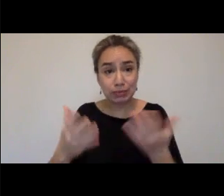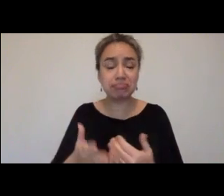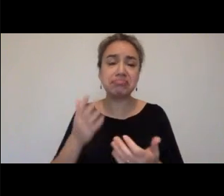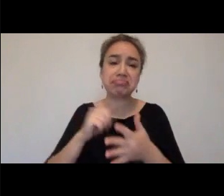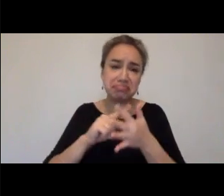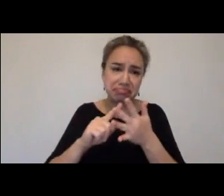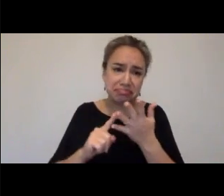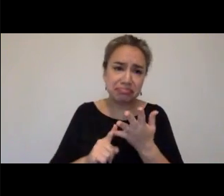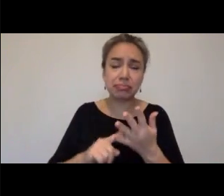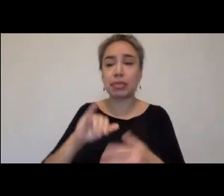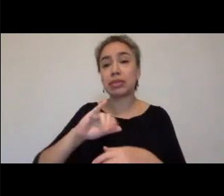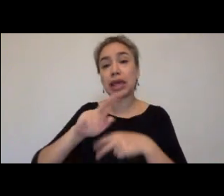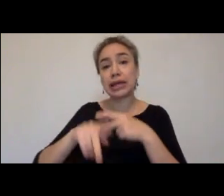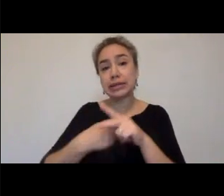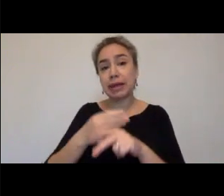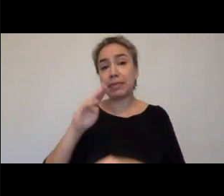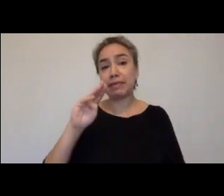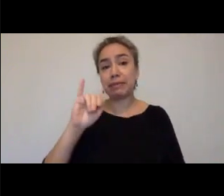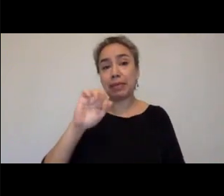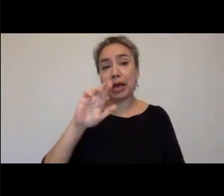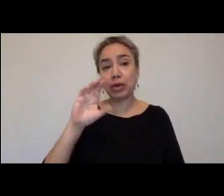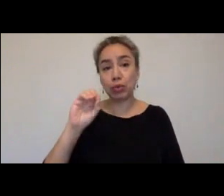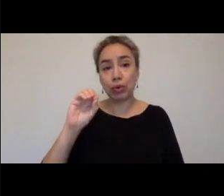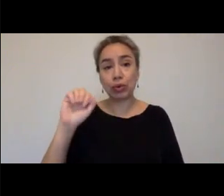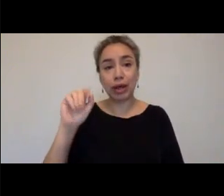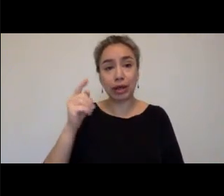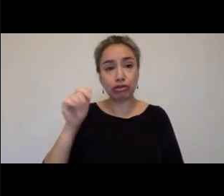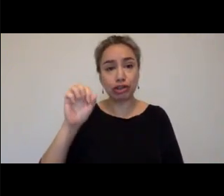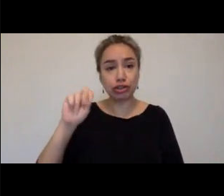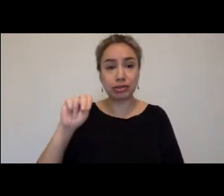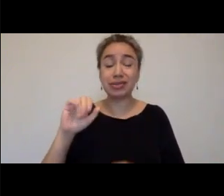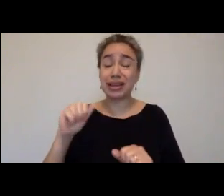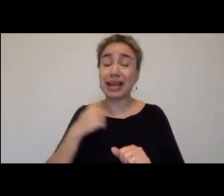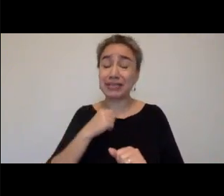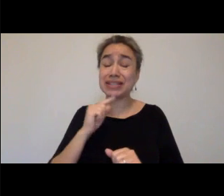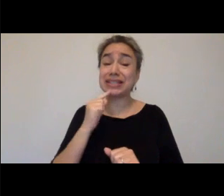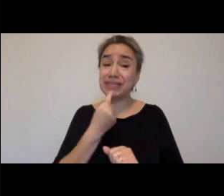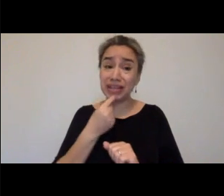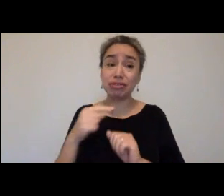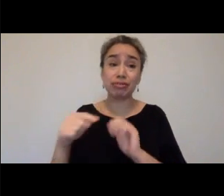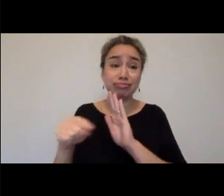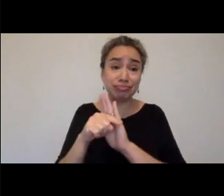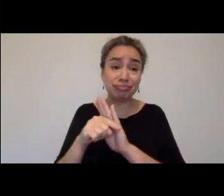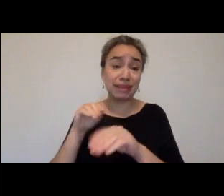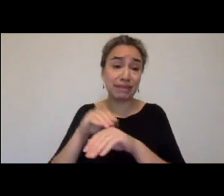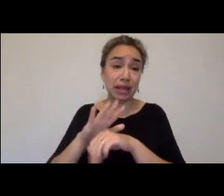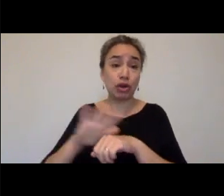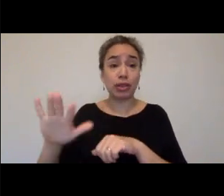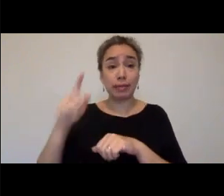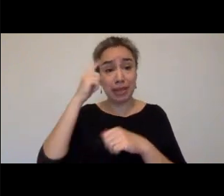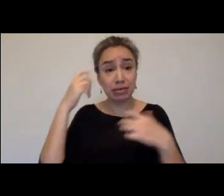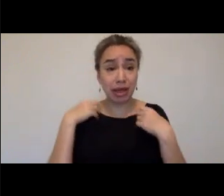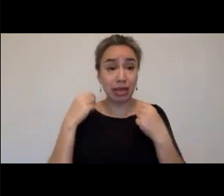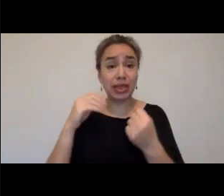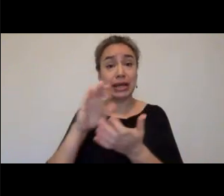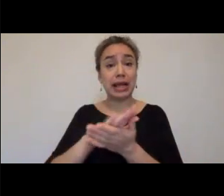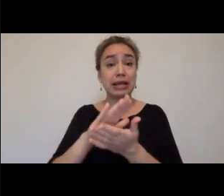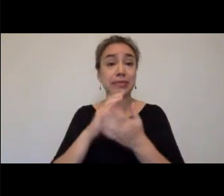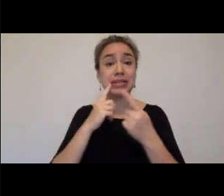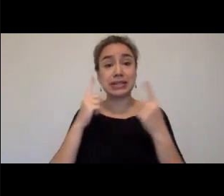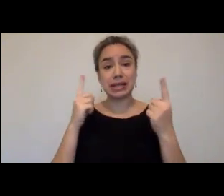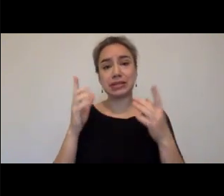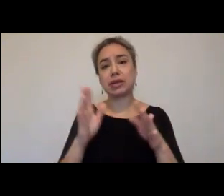of microaggressions can have very severe detrimental effects on a student's mental health and thus on their academic success. So it's